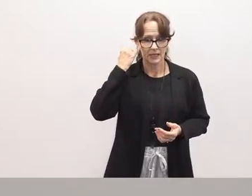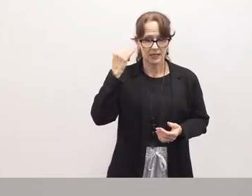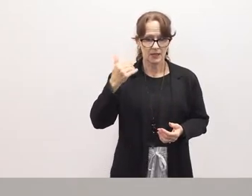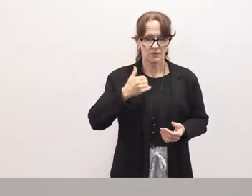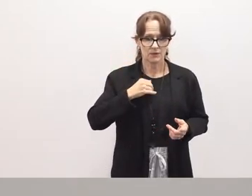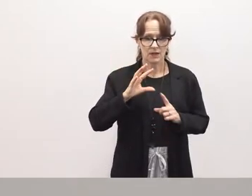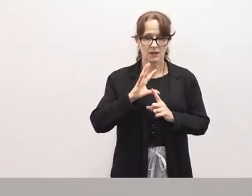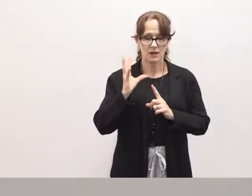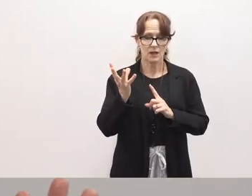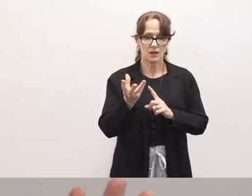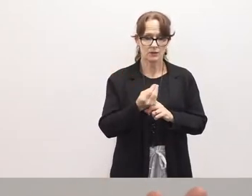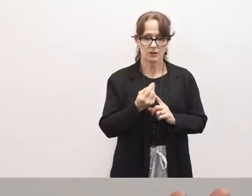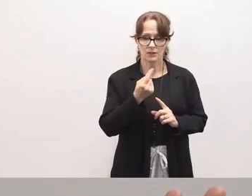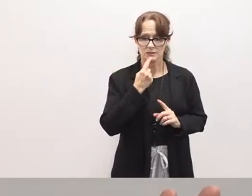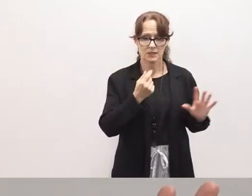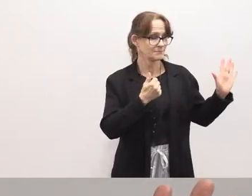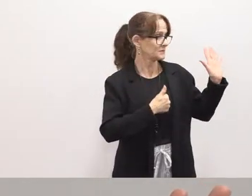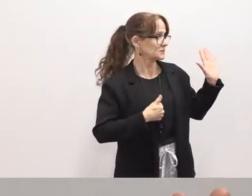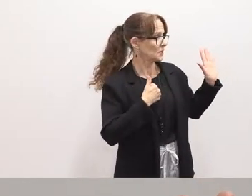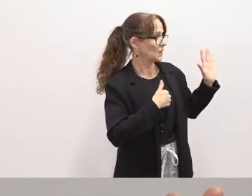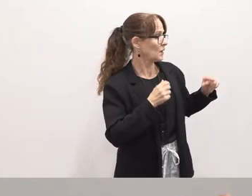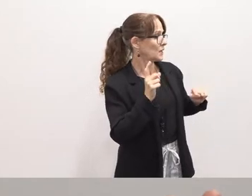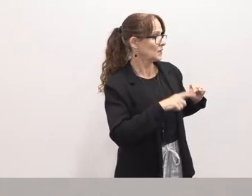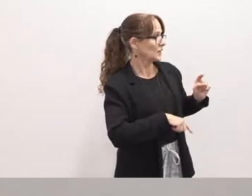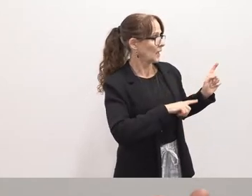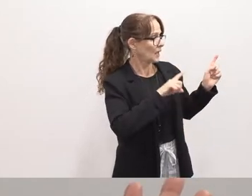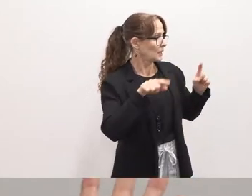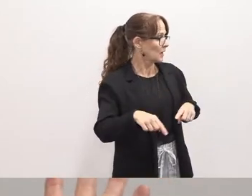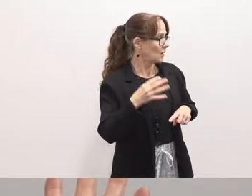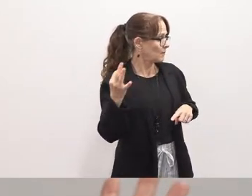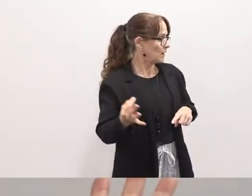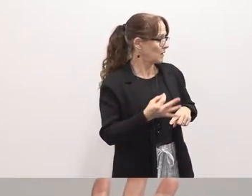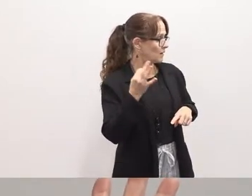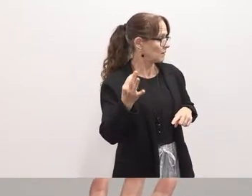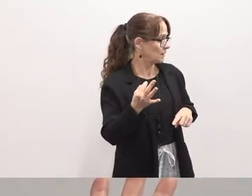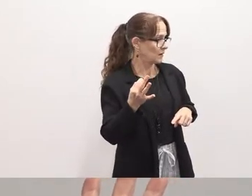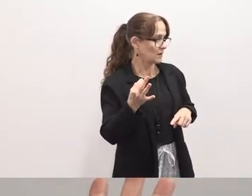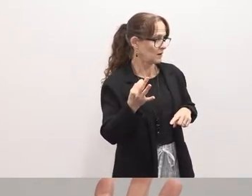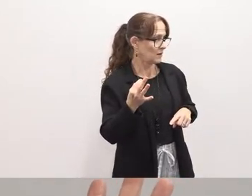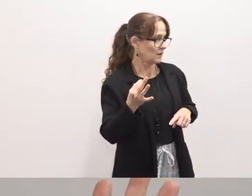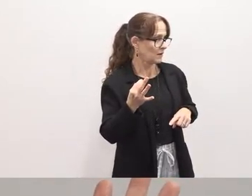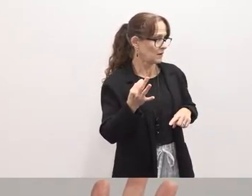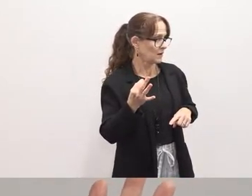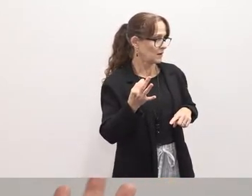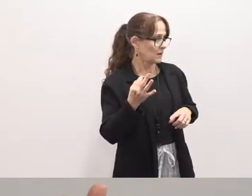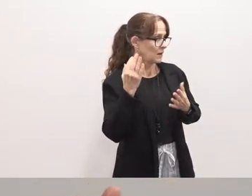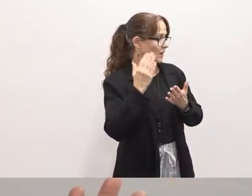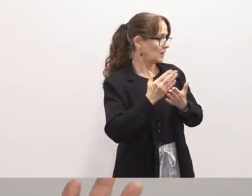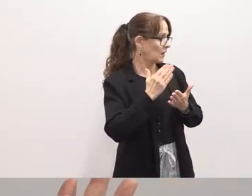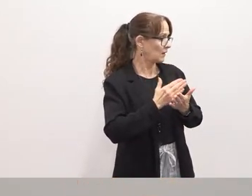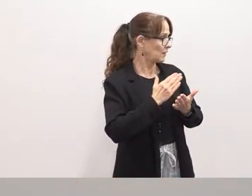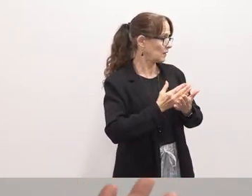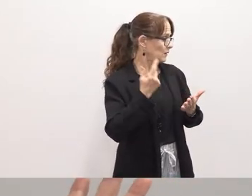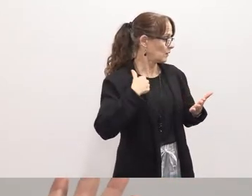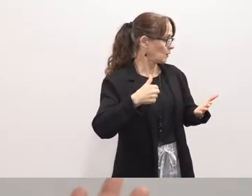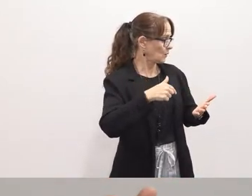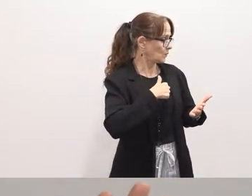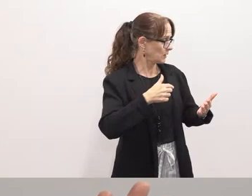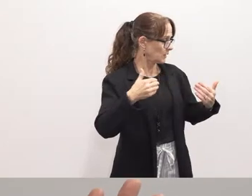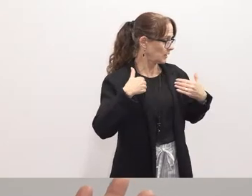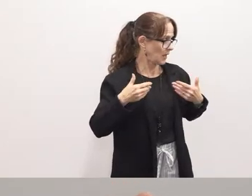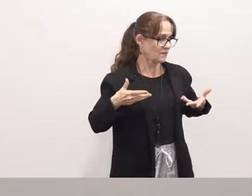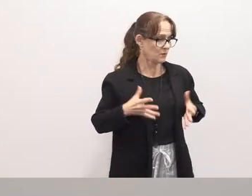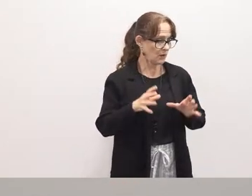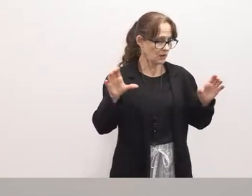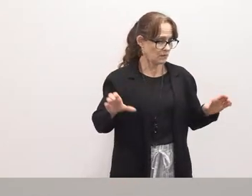culture that said, sorry, you can't come on Friday and try and put something on the agenda because we have a way of